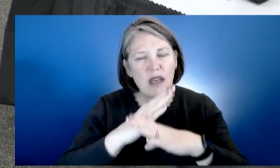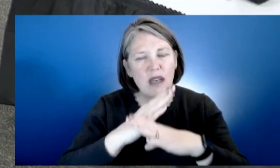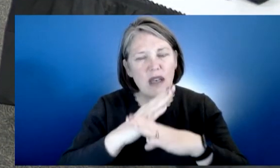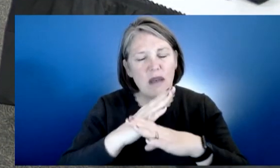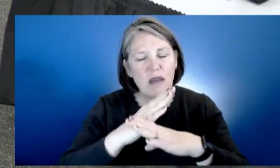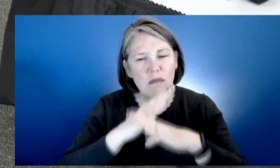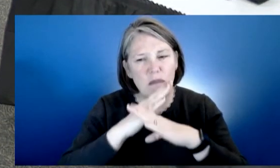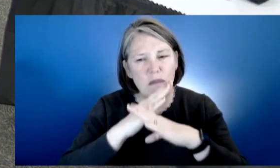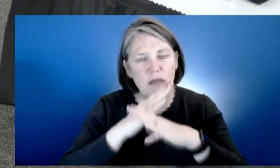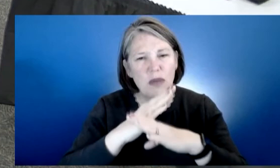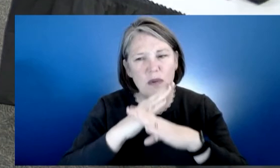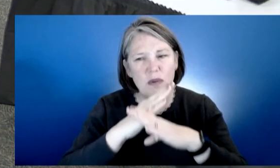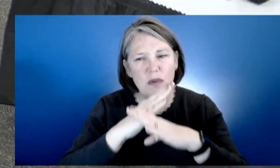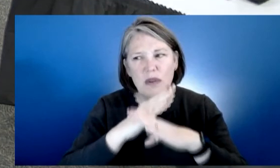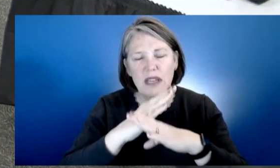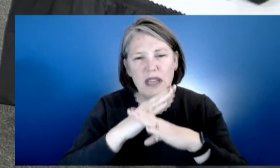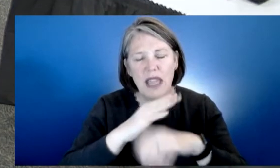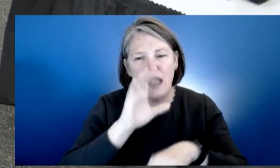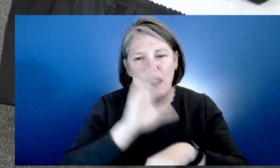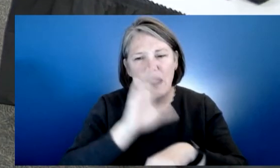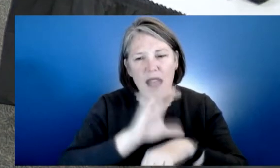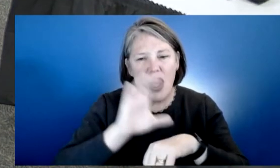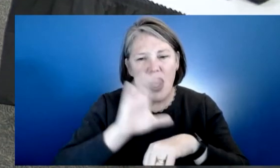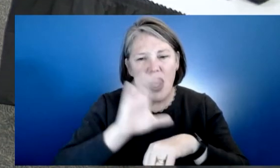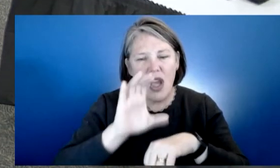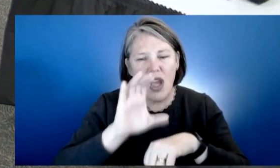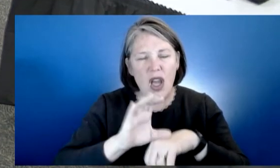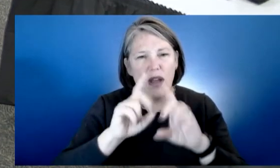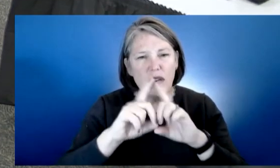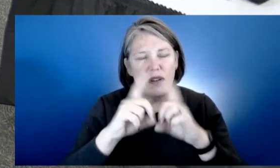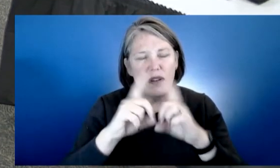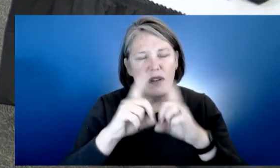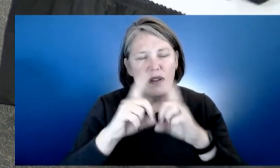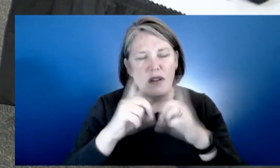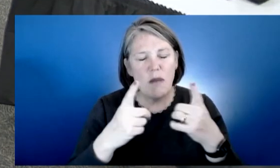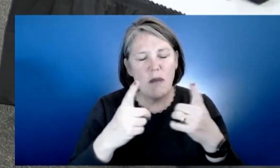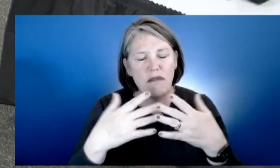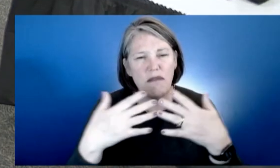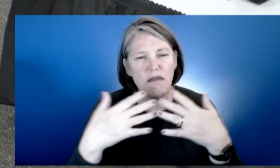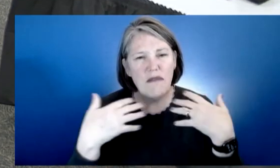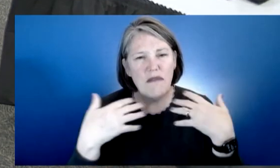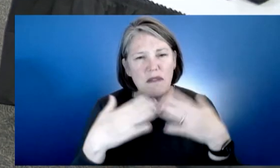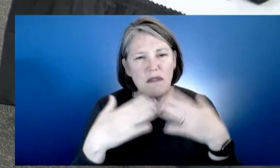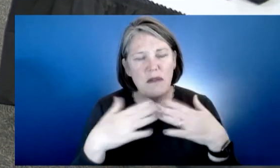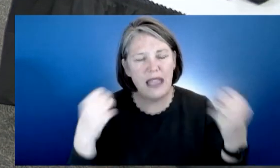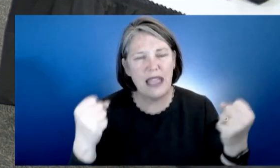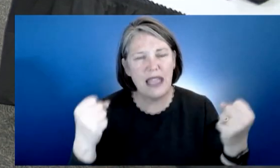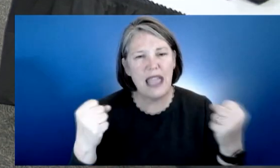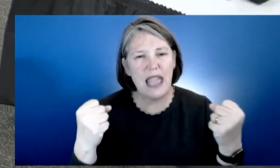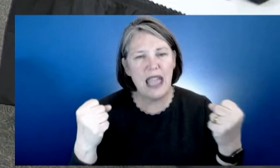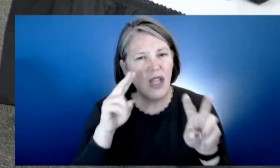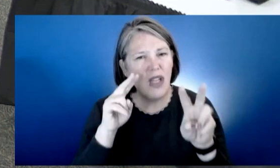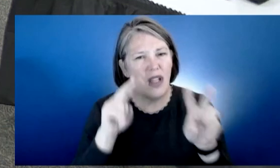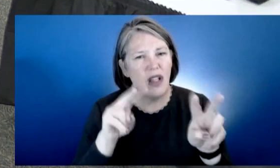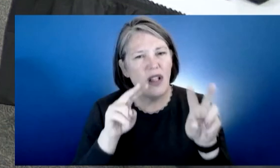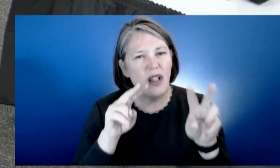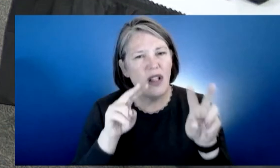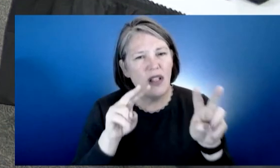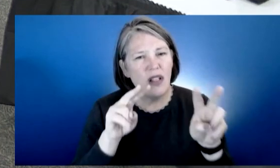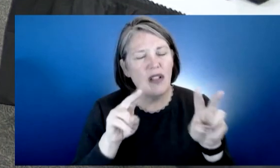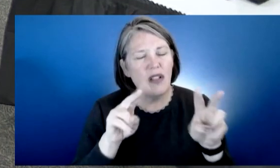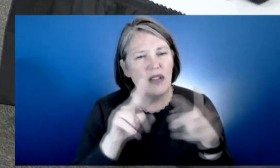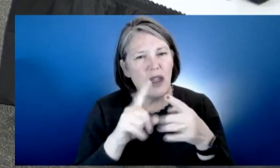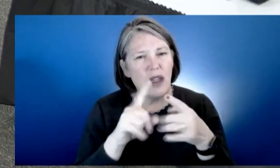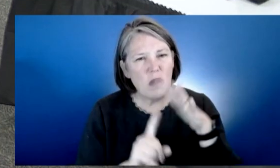The Colorado Department of Public Health then re-looked at their emergency rule that they enacted in